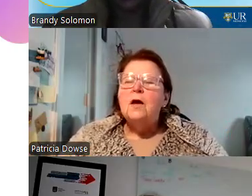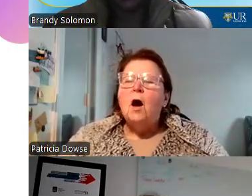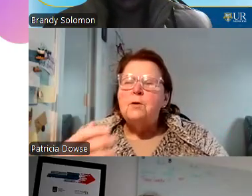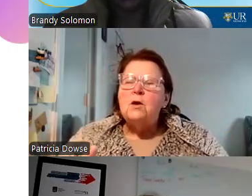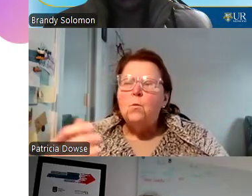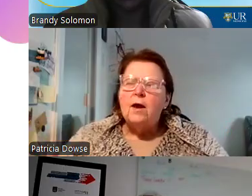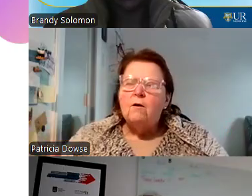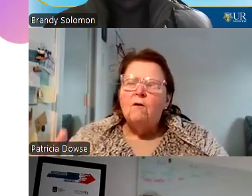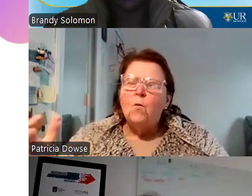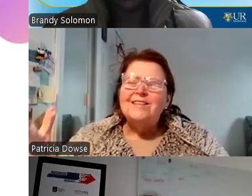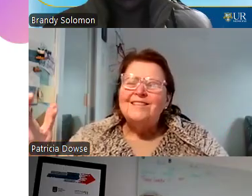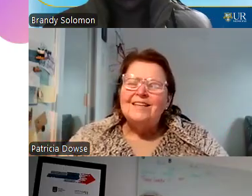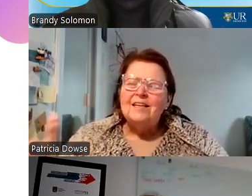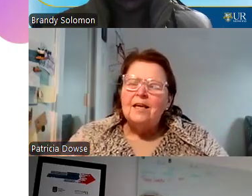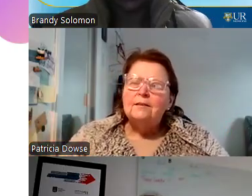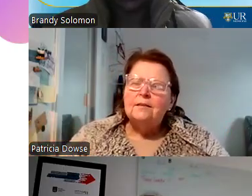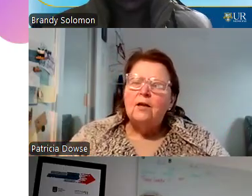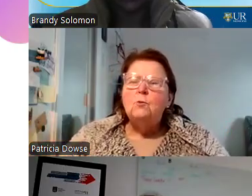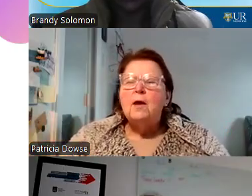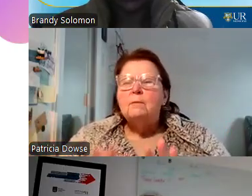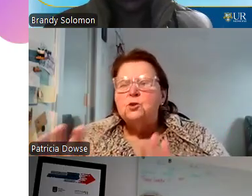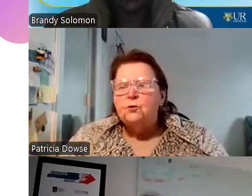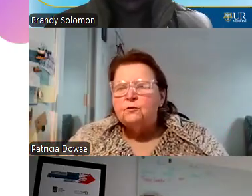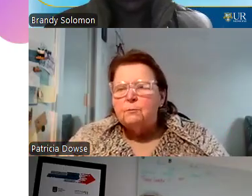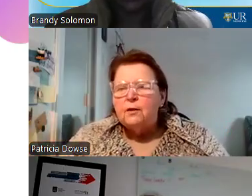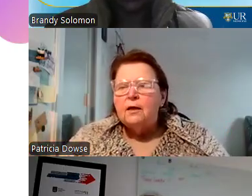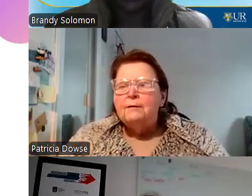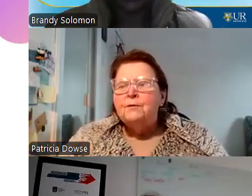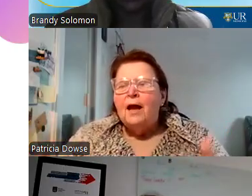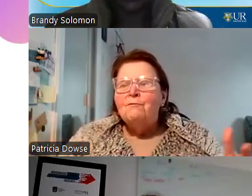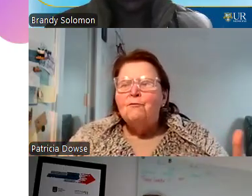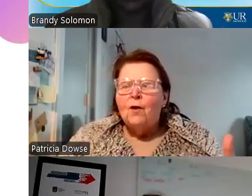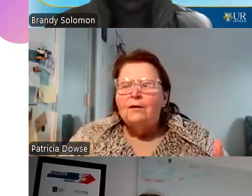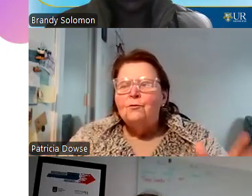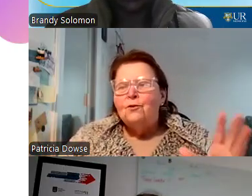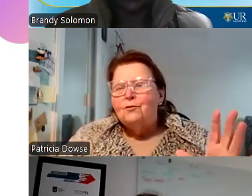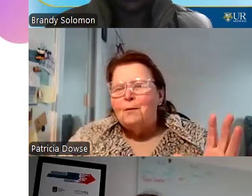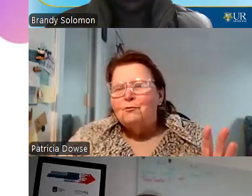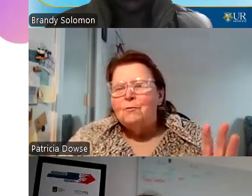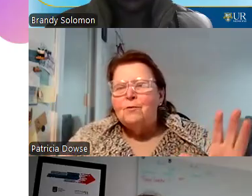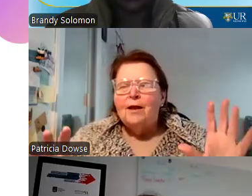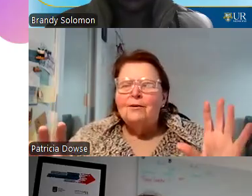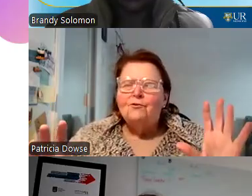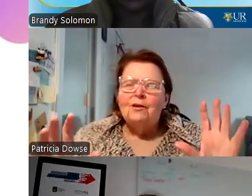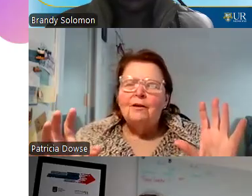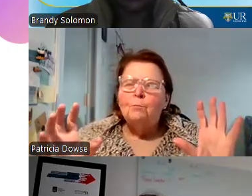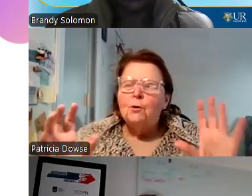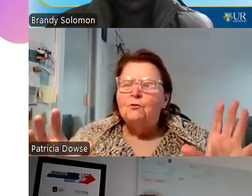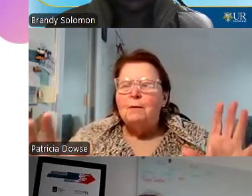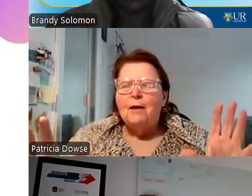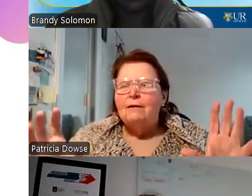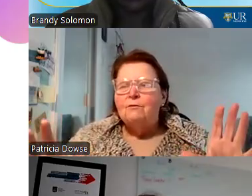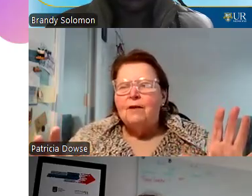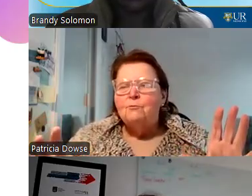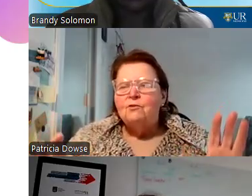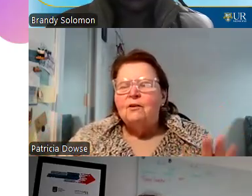to be aware of what didn't get said. You may observe something. I have a friend who's on the spectrum, and she blows